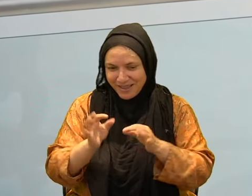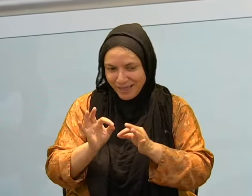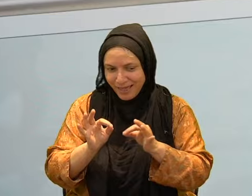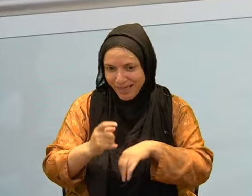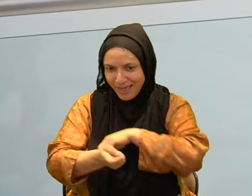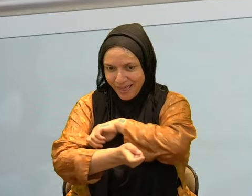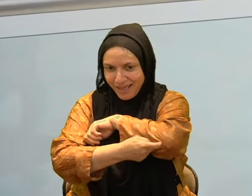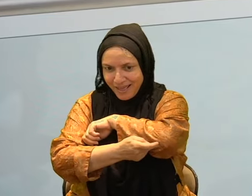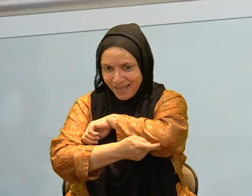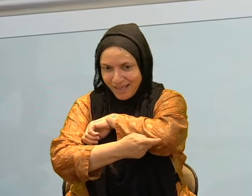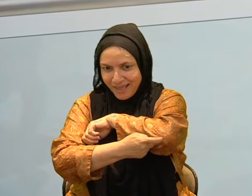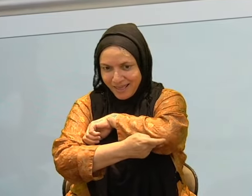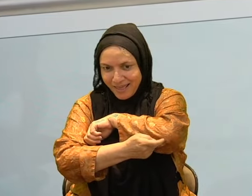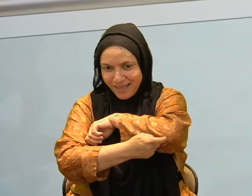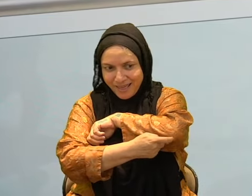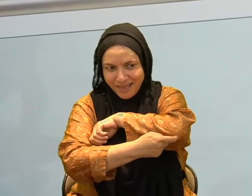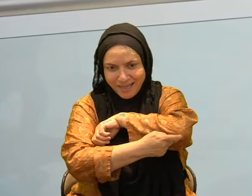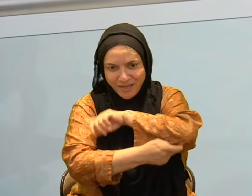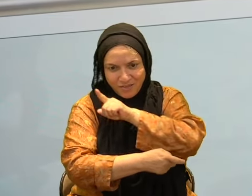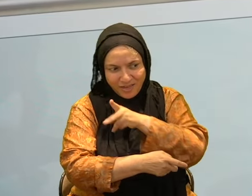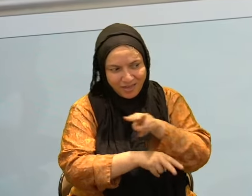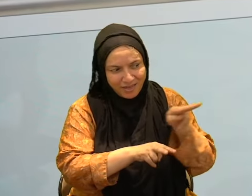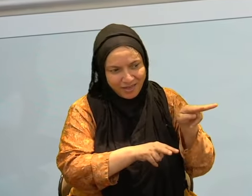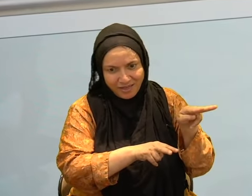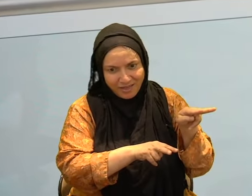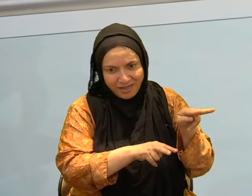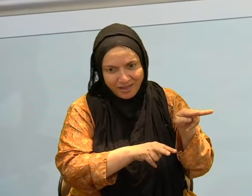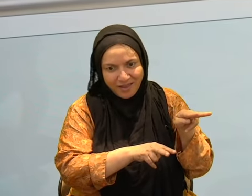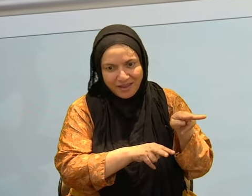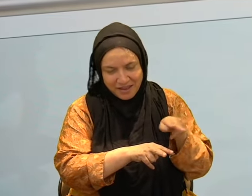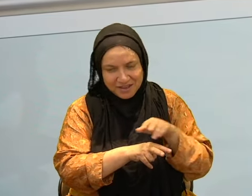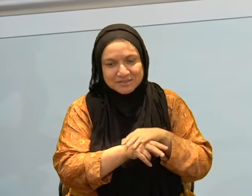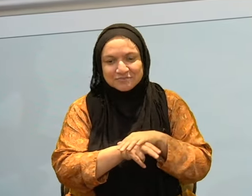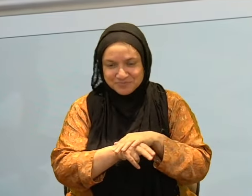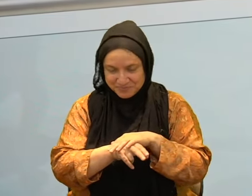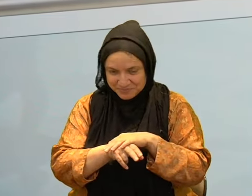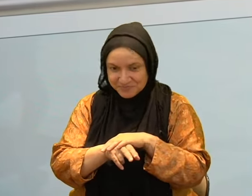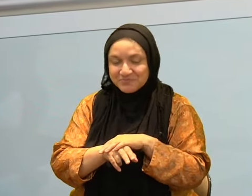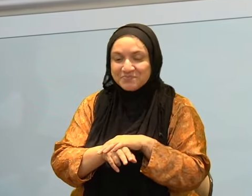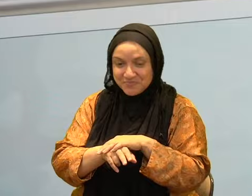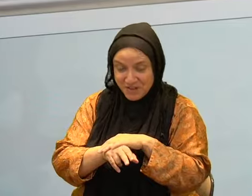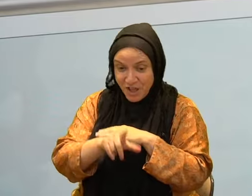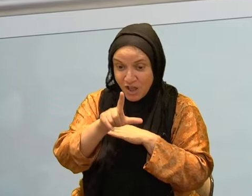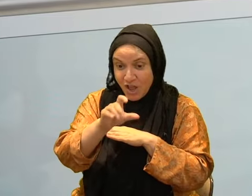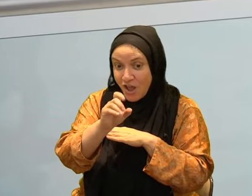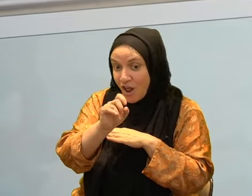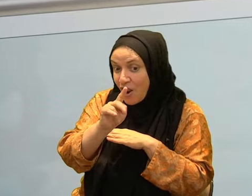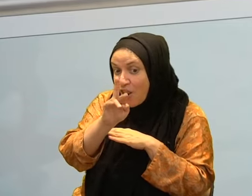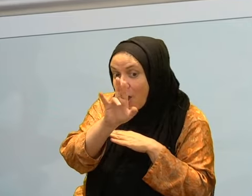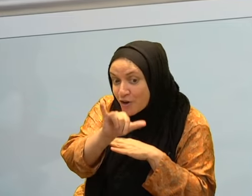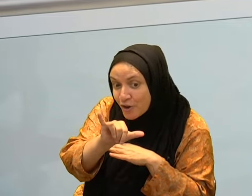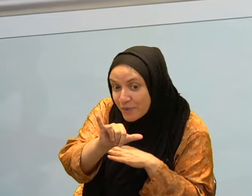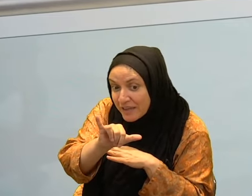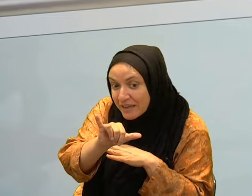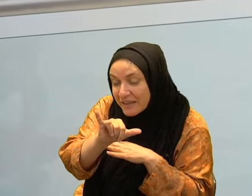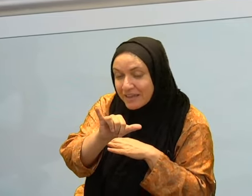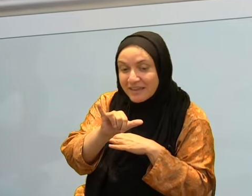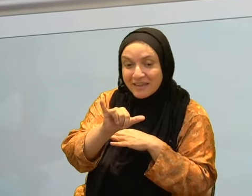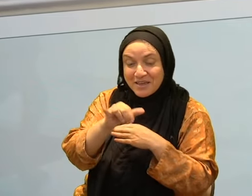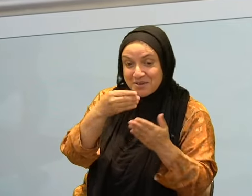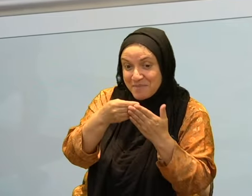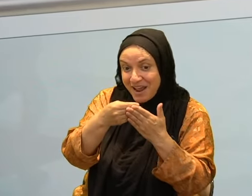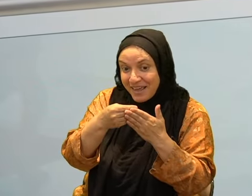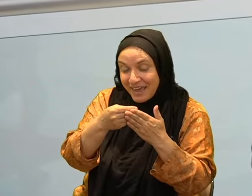you once you've consumed that one element of haram? How many more messages are you going to send once you've already transgressed allowable